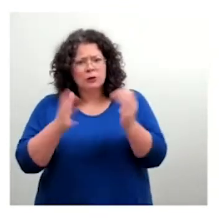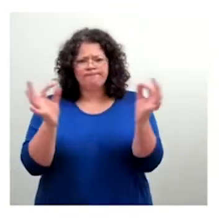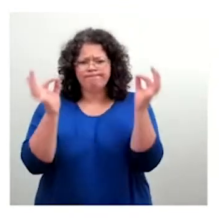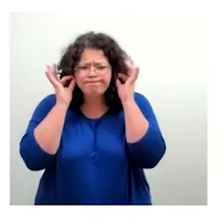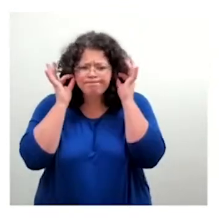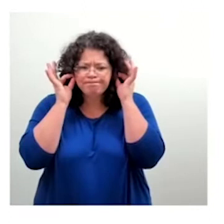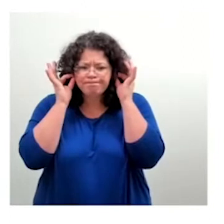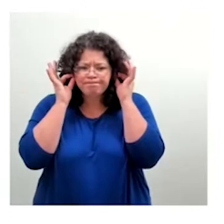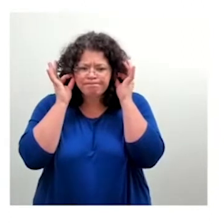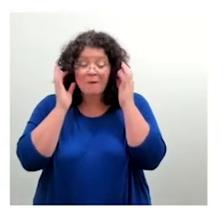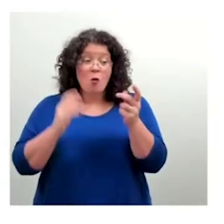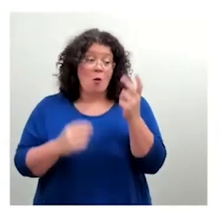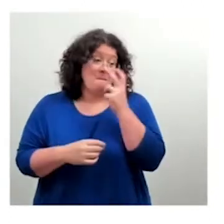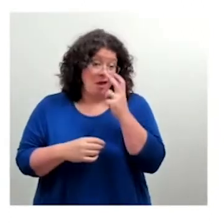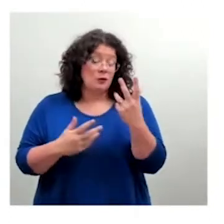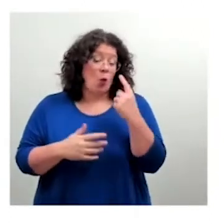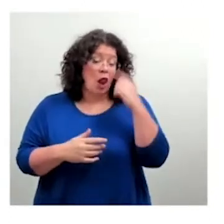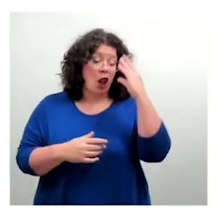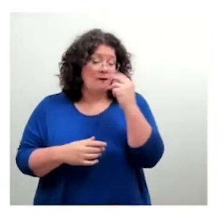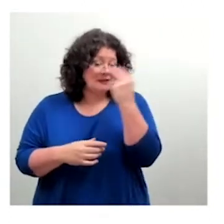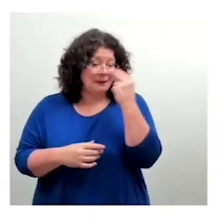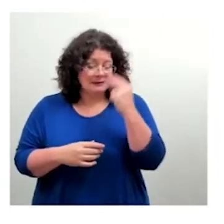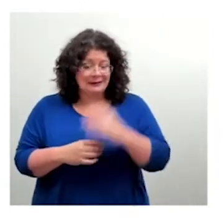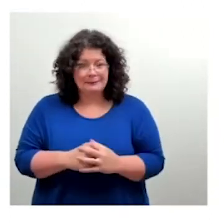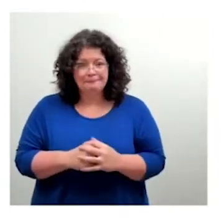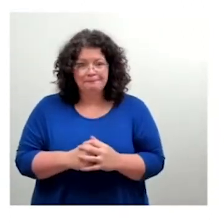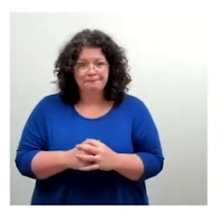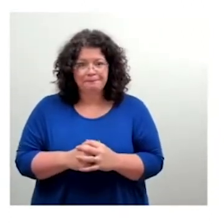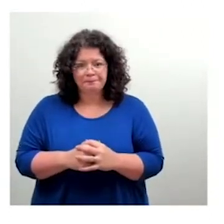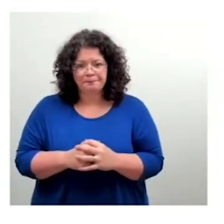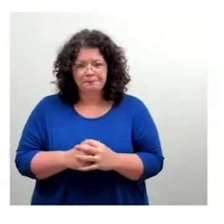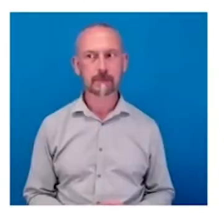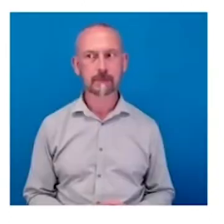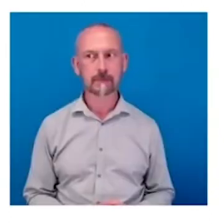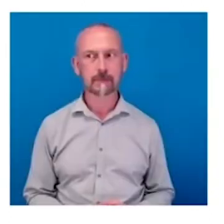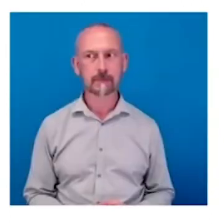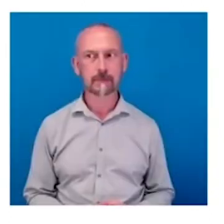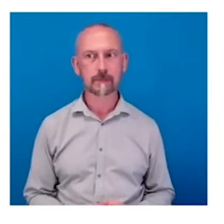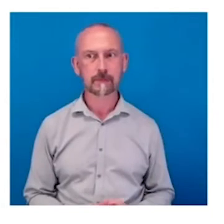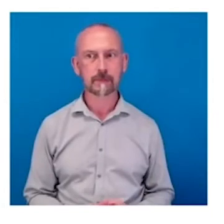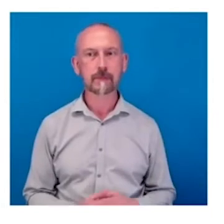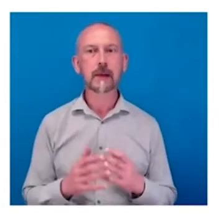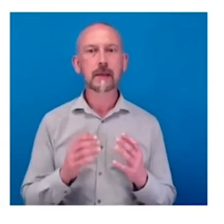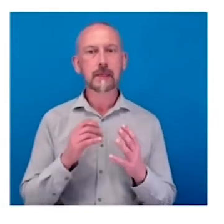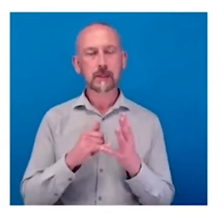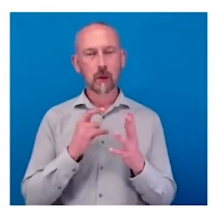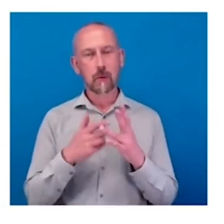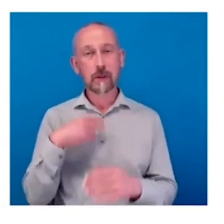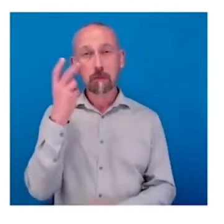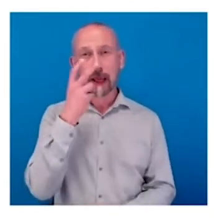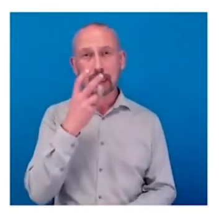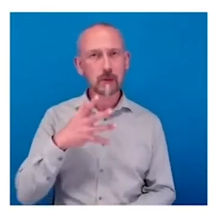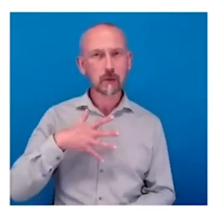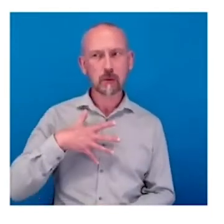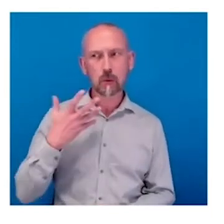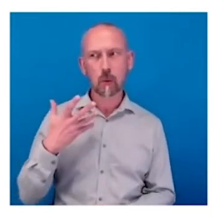are obviously very important. But a range of different form factors and devices out there generally work pretty well. And